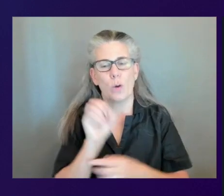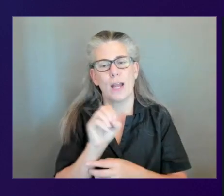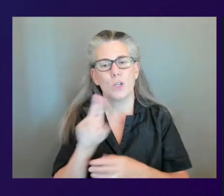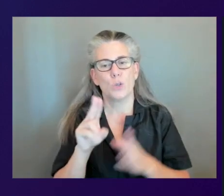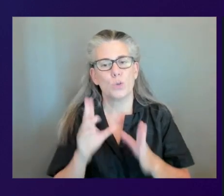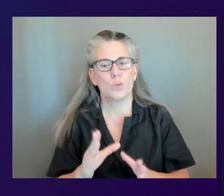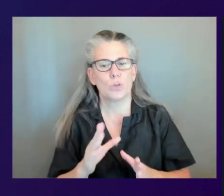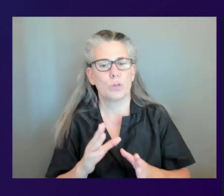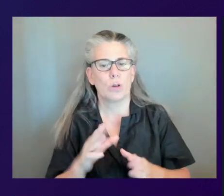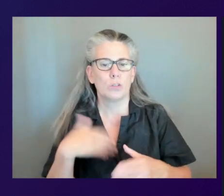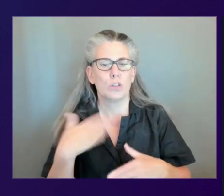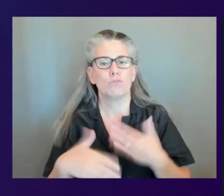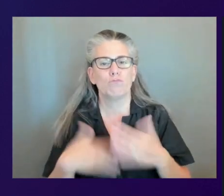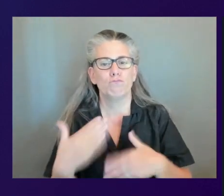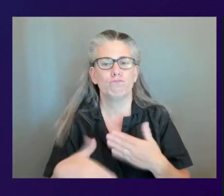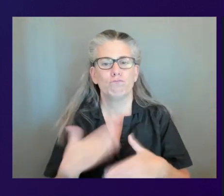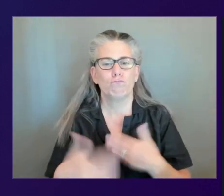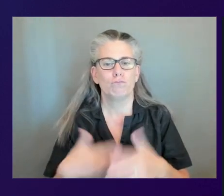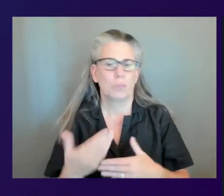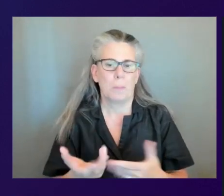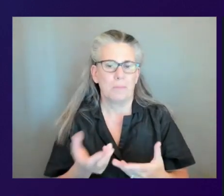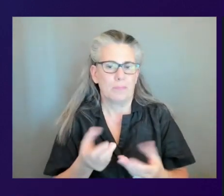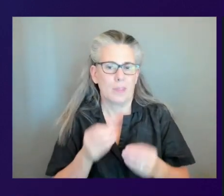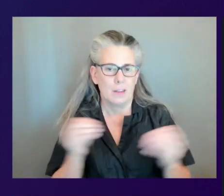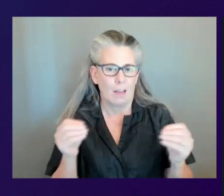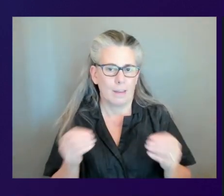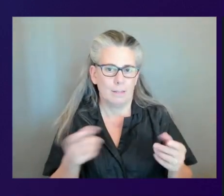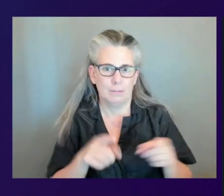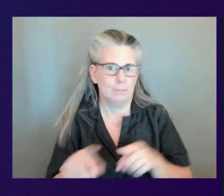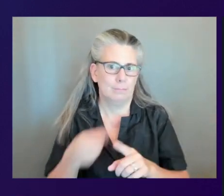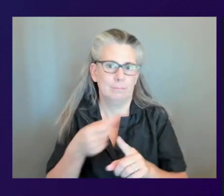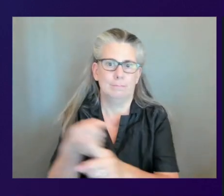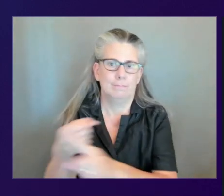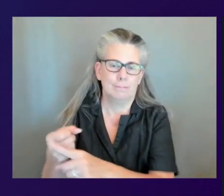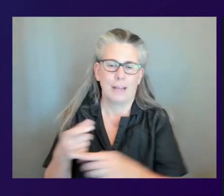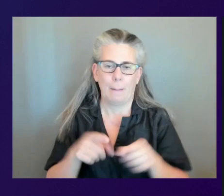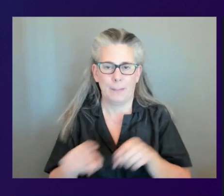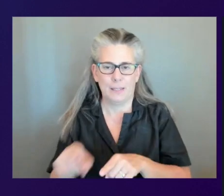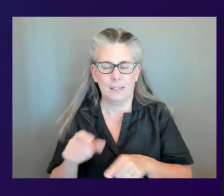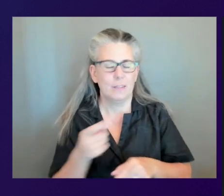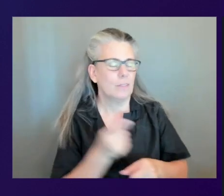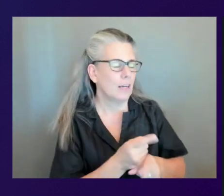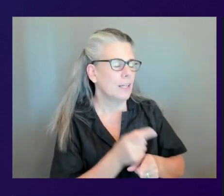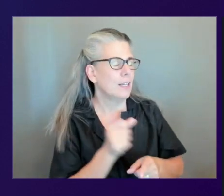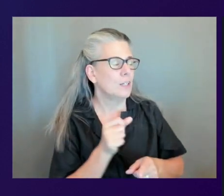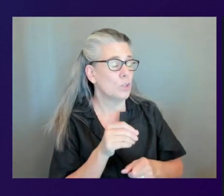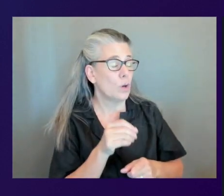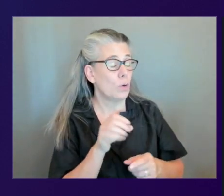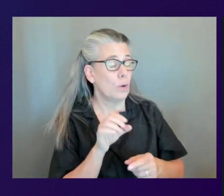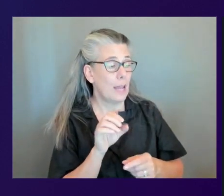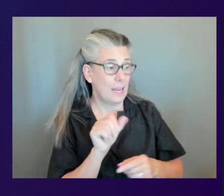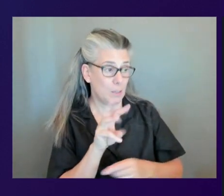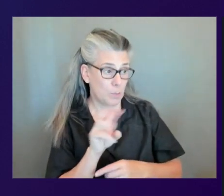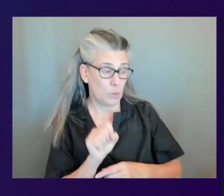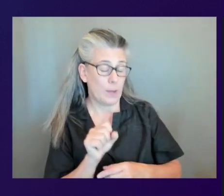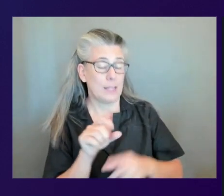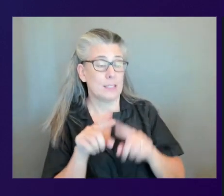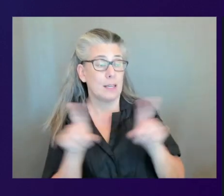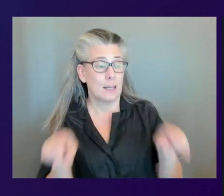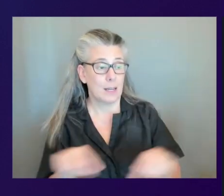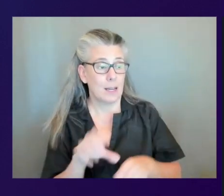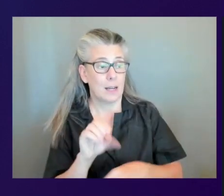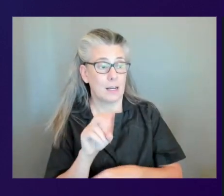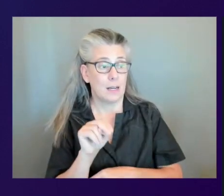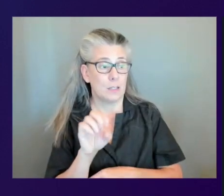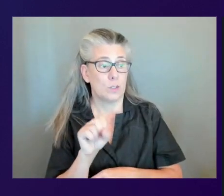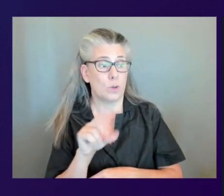is to live in something like Workspot instead of having to live in AWS console Yes. constantly, right? Exactly. So Gigi, I heard you say we're